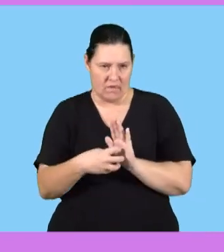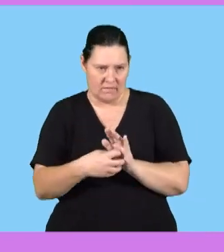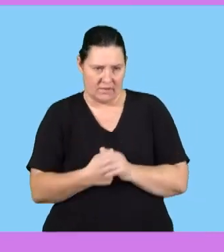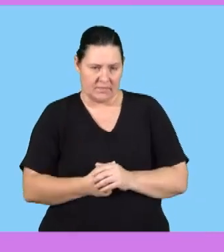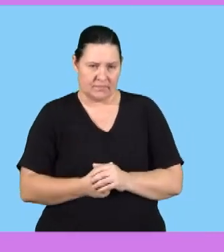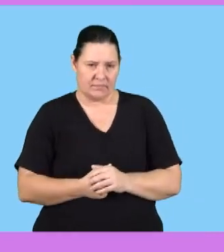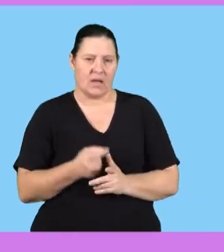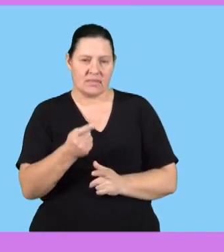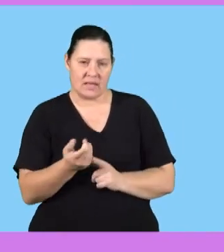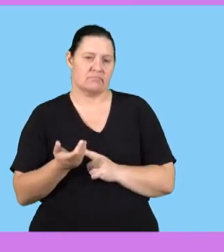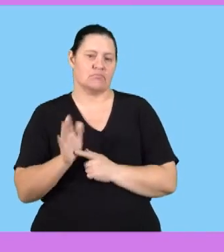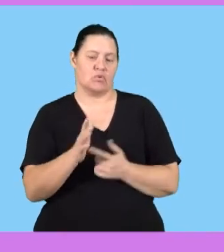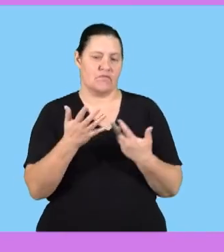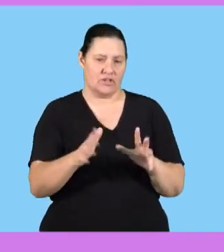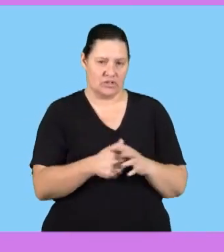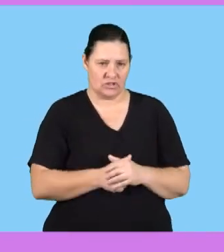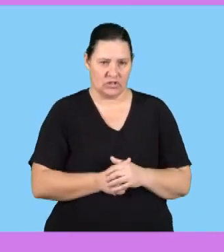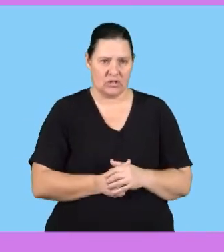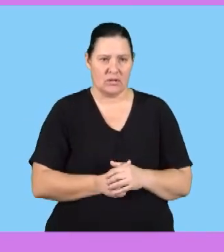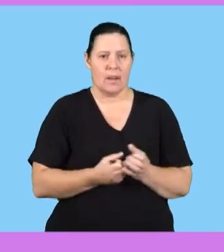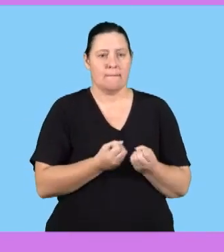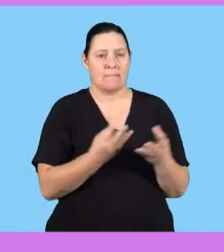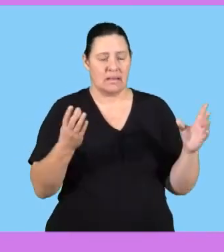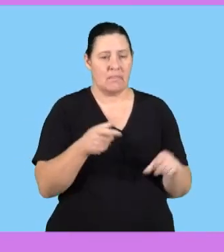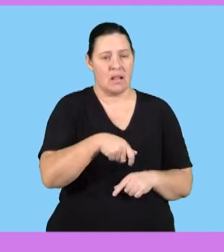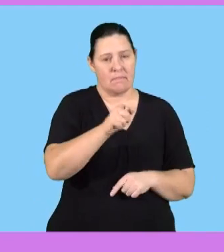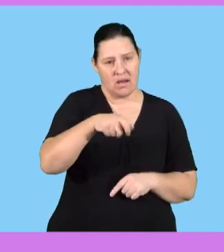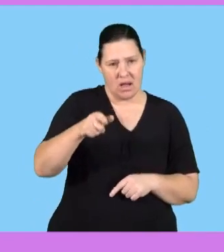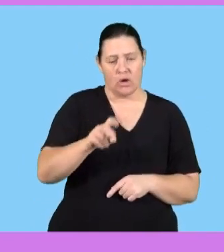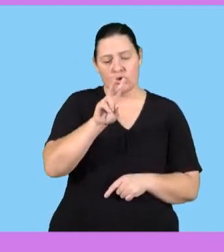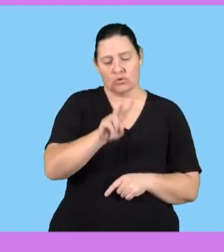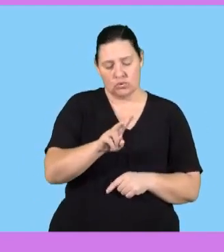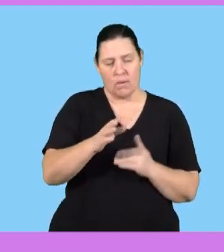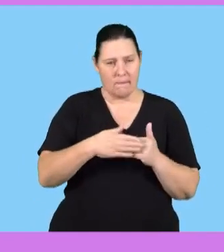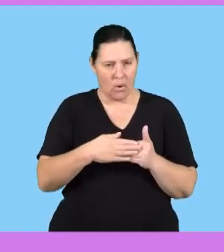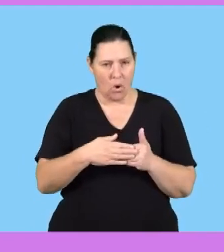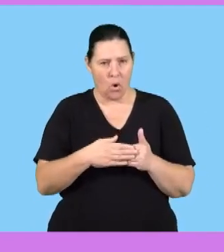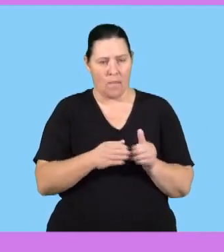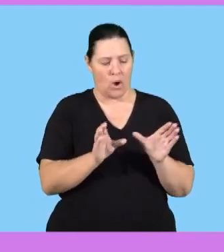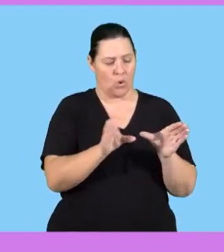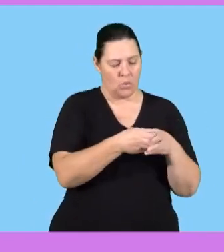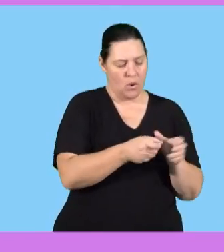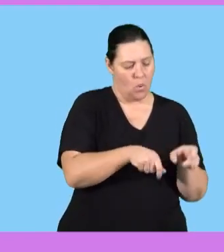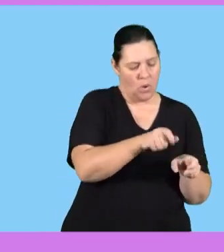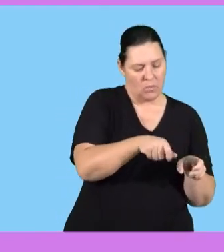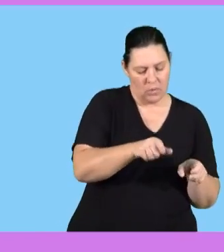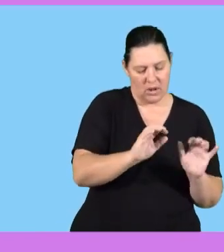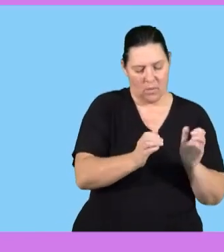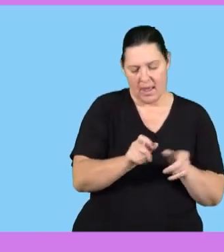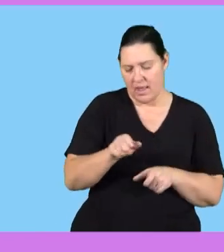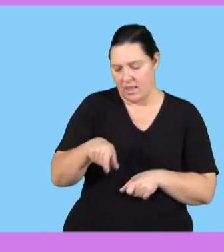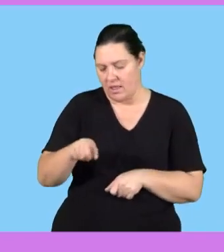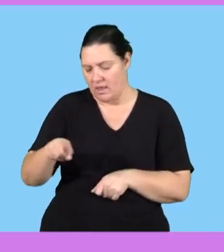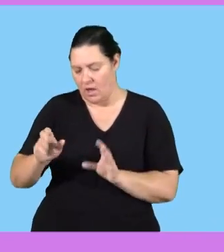right? So now that is what I indicated. Multiple bar graphs, two or more data values per category are